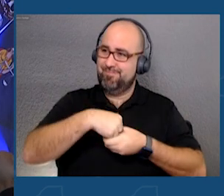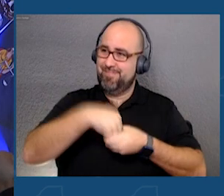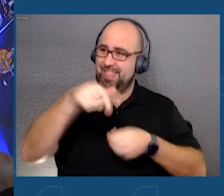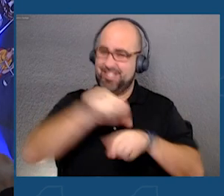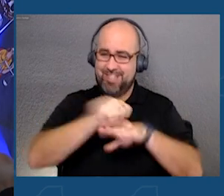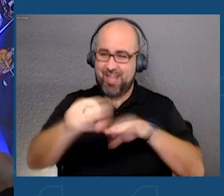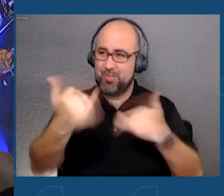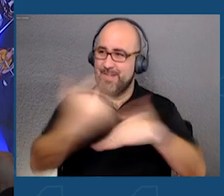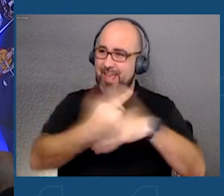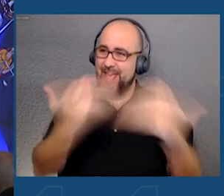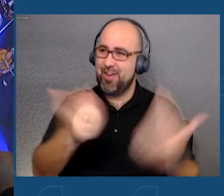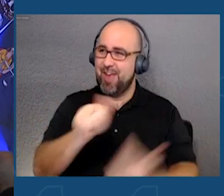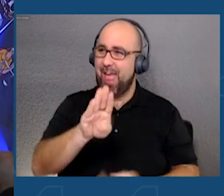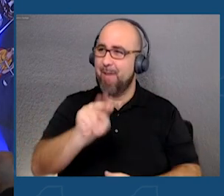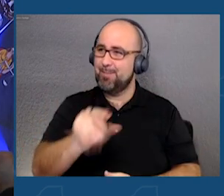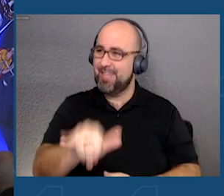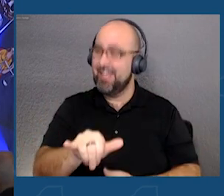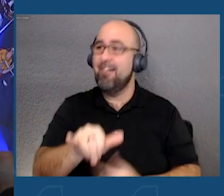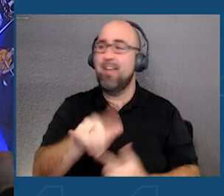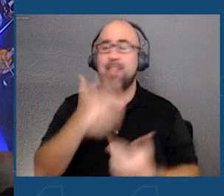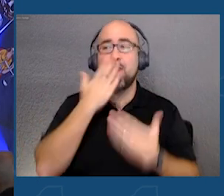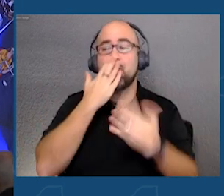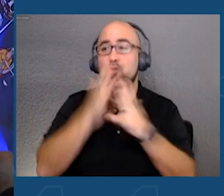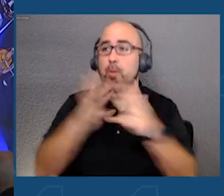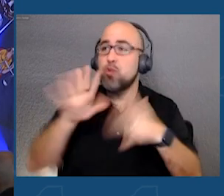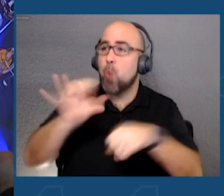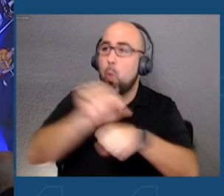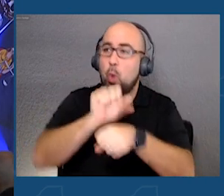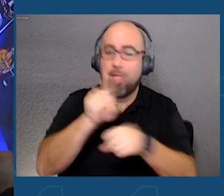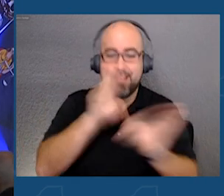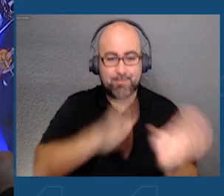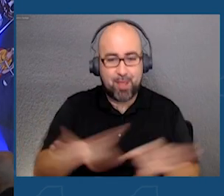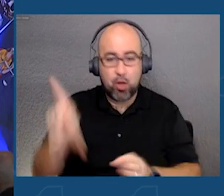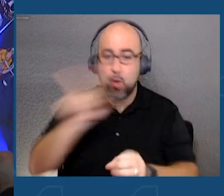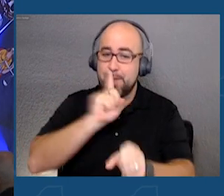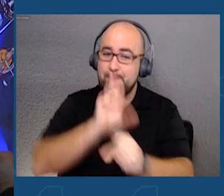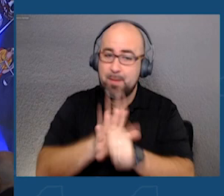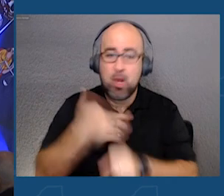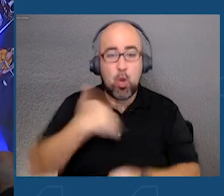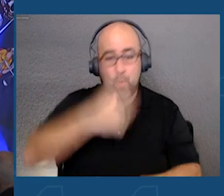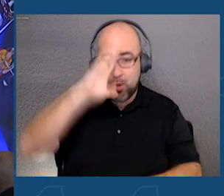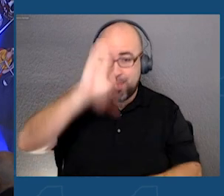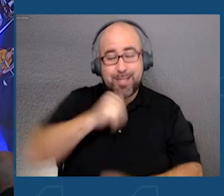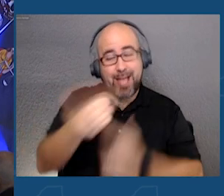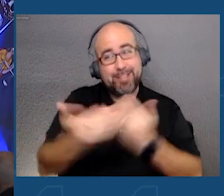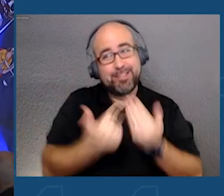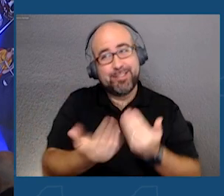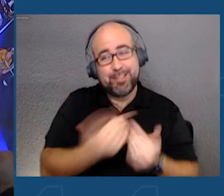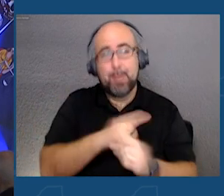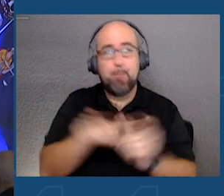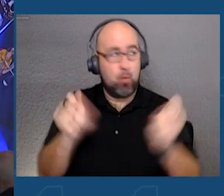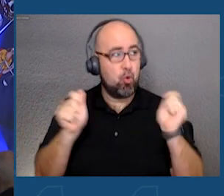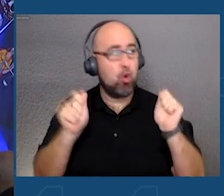done on this plan and your commitment. We know that it's not going to be easy, but we are all dedicated to making sure that it